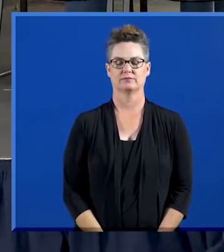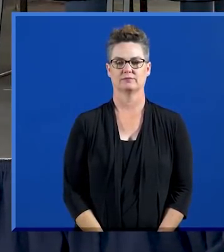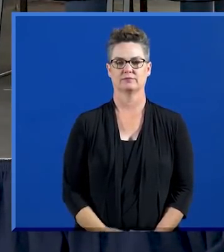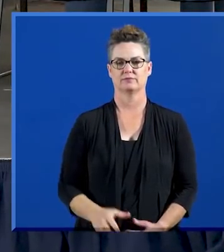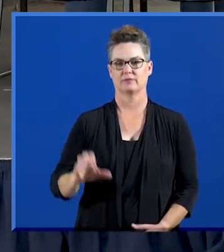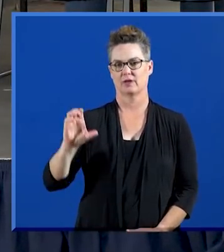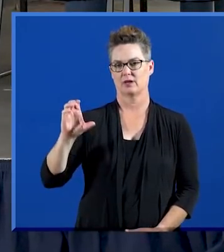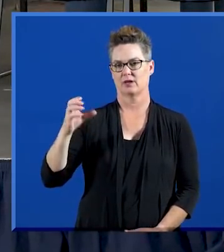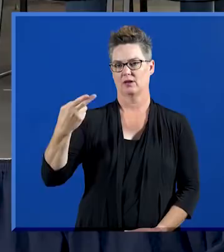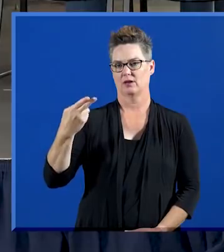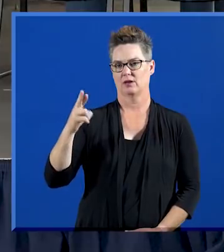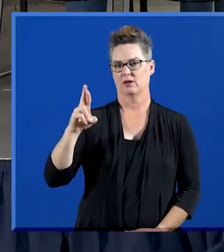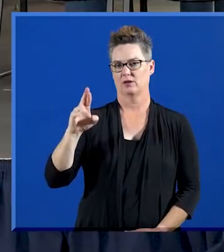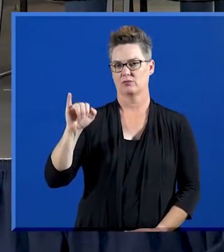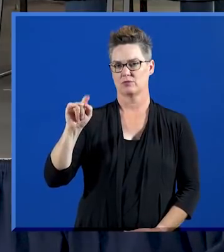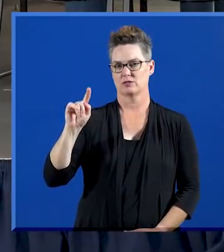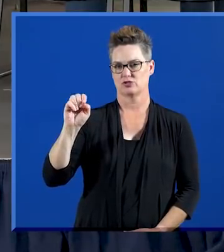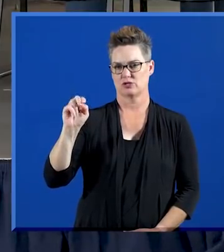Christian Parker.